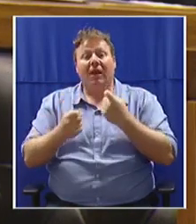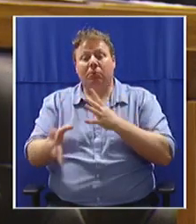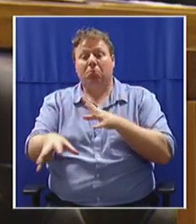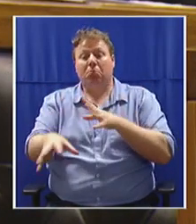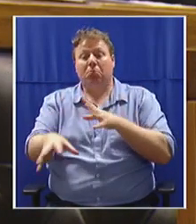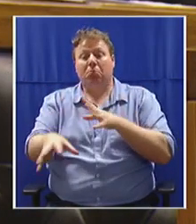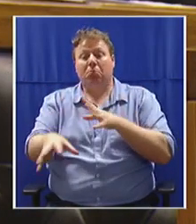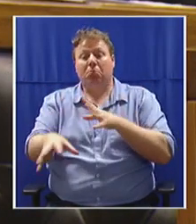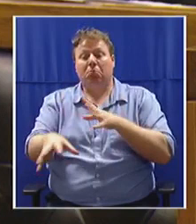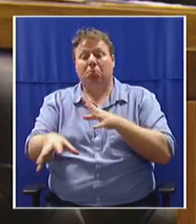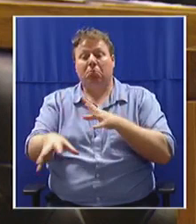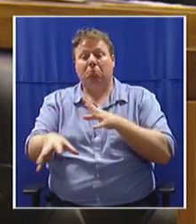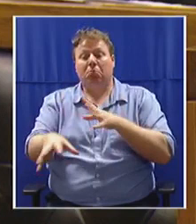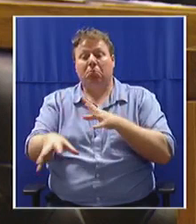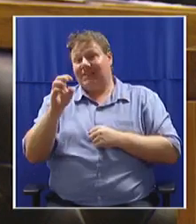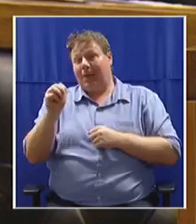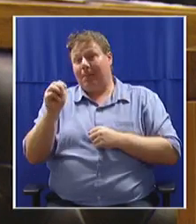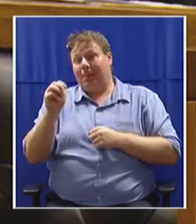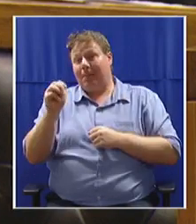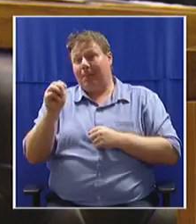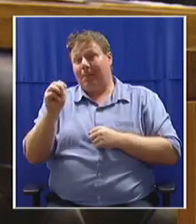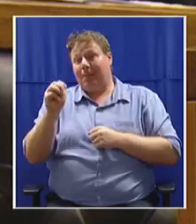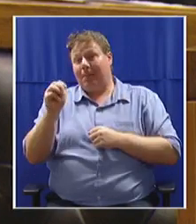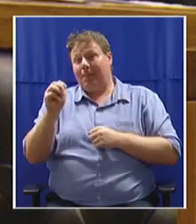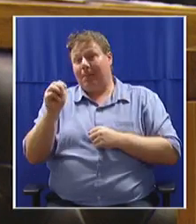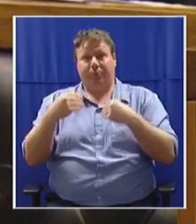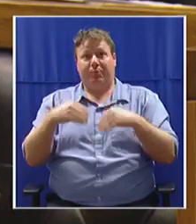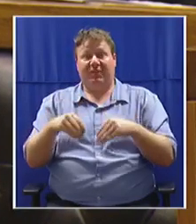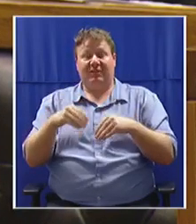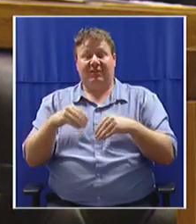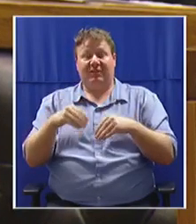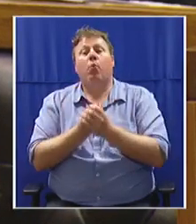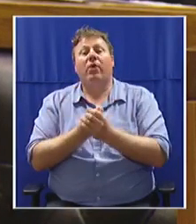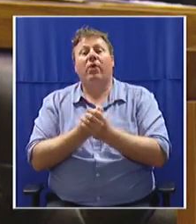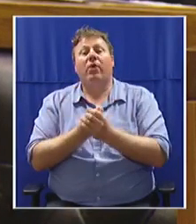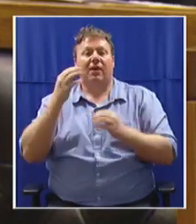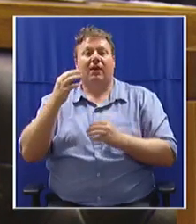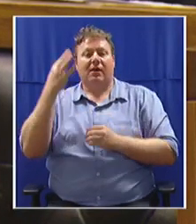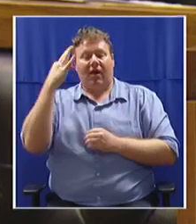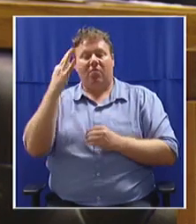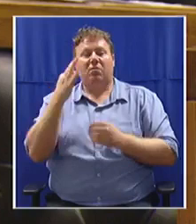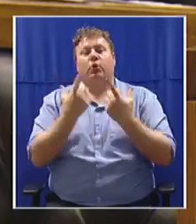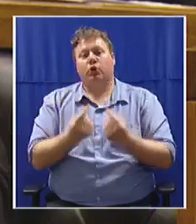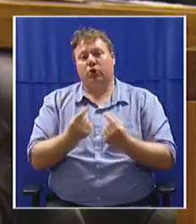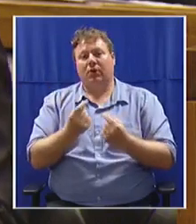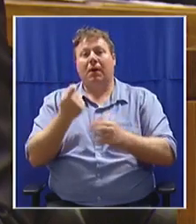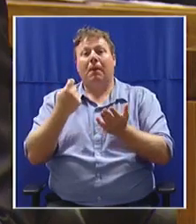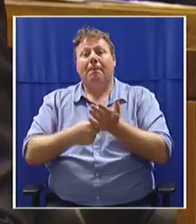SMMEs that are doing business with government, they are not paid on time. Hence, some of